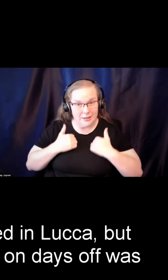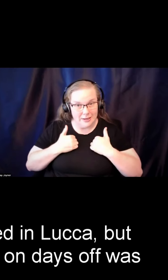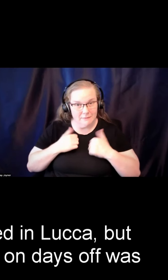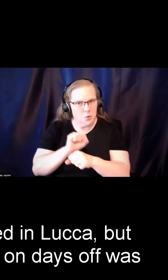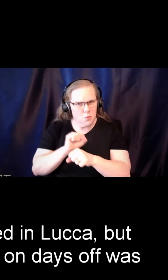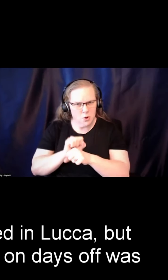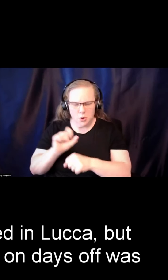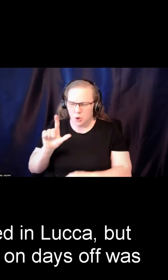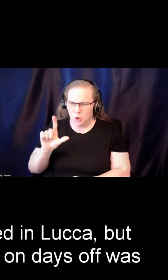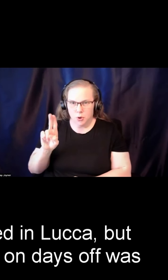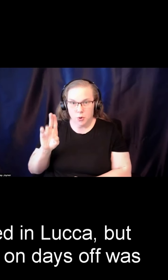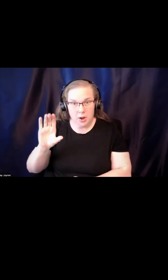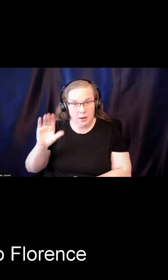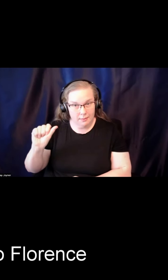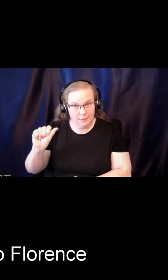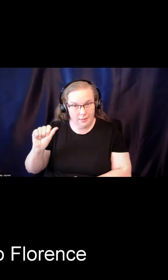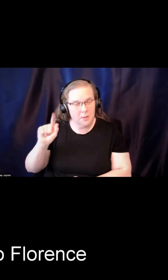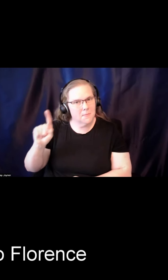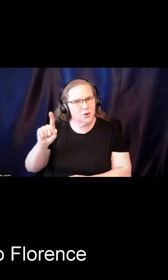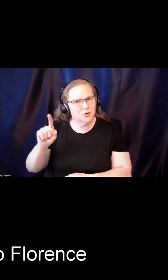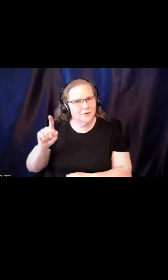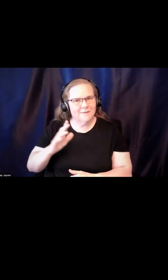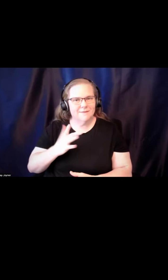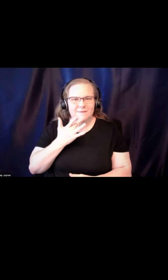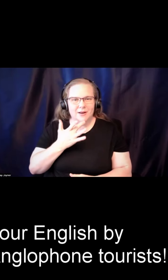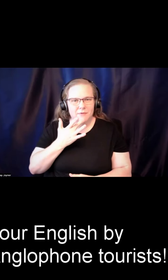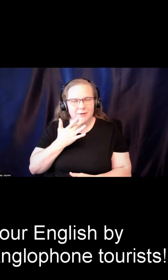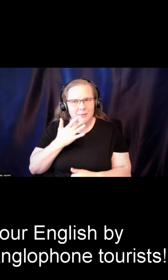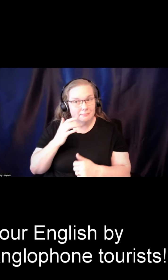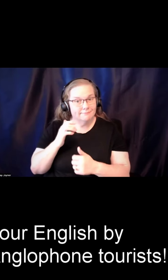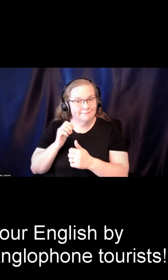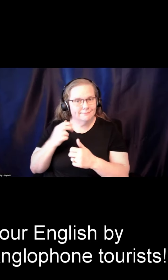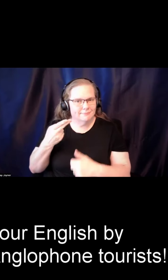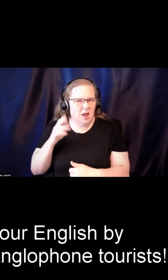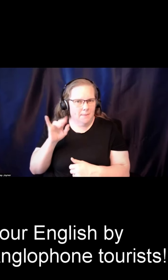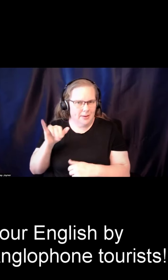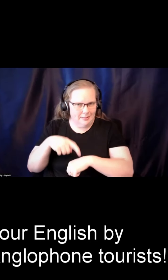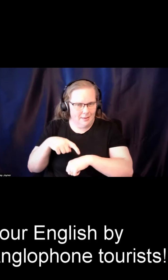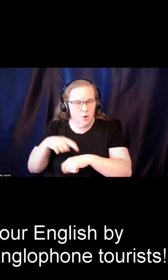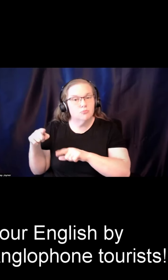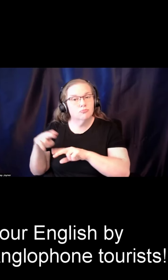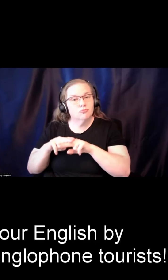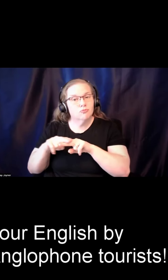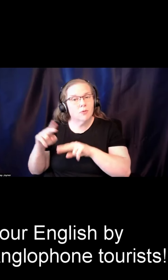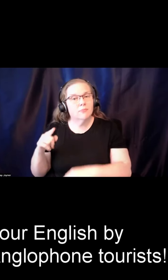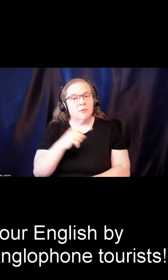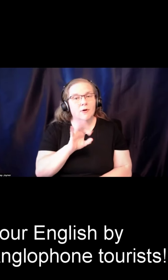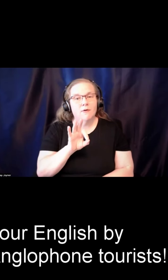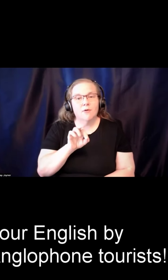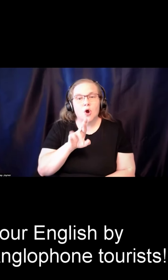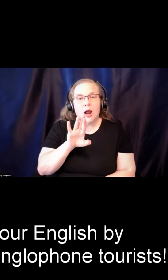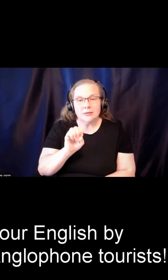but your favorite pastime on days off was to take a bus to Florence, where you honed your English by